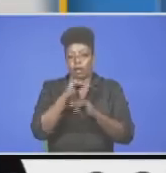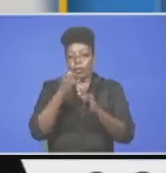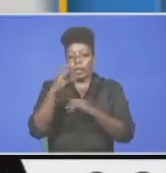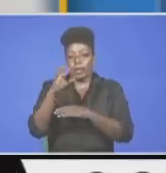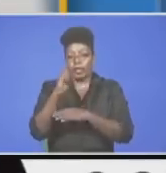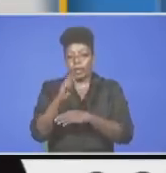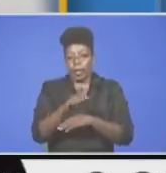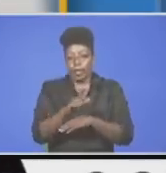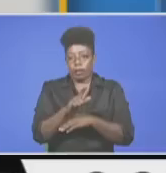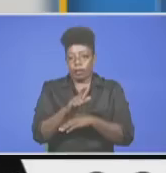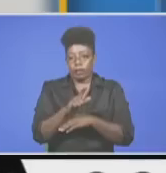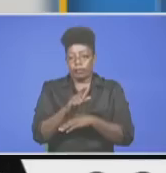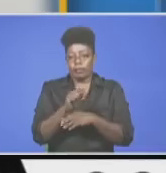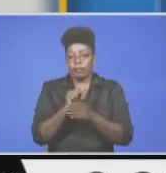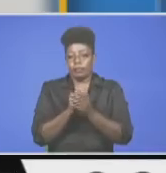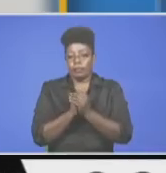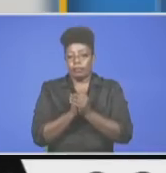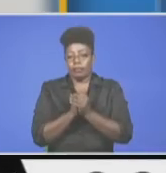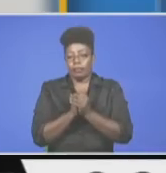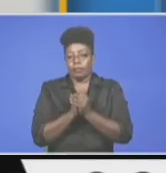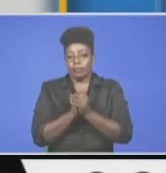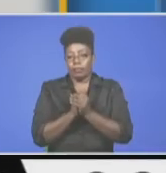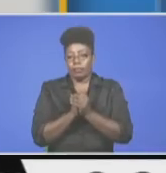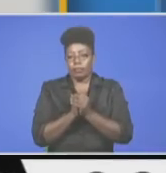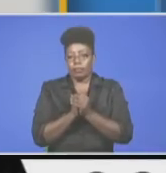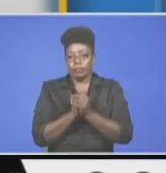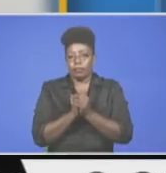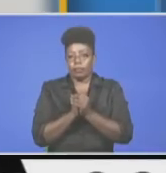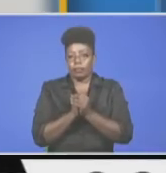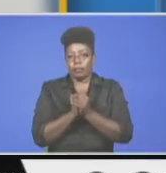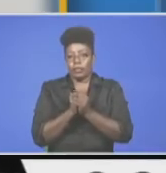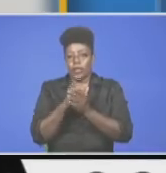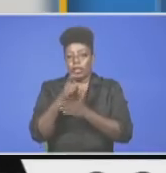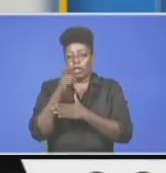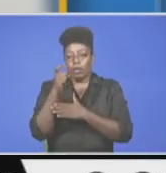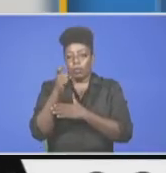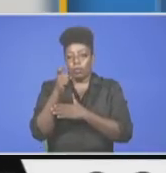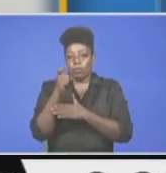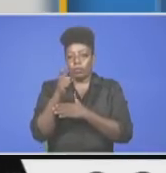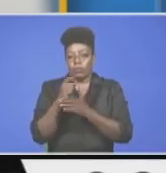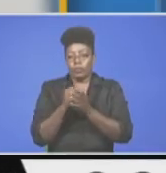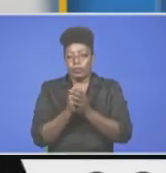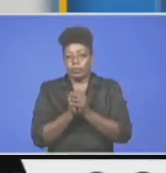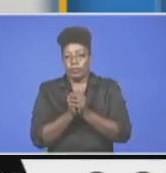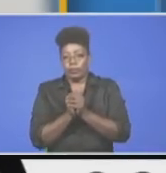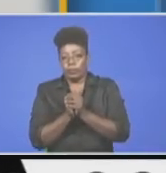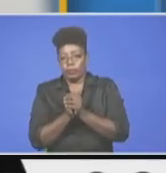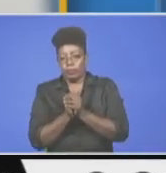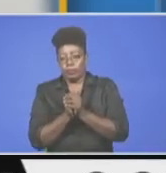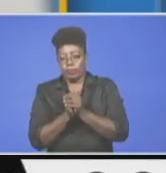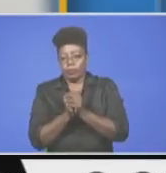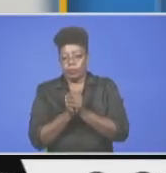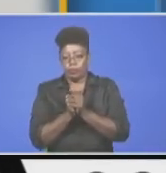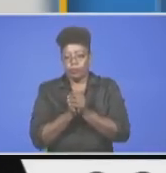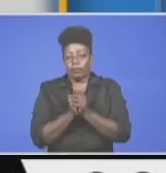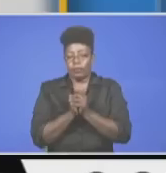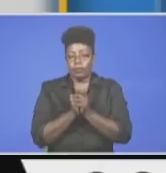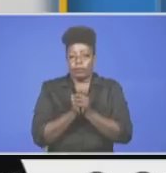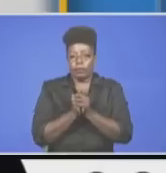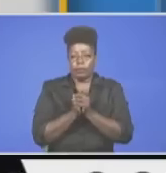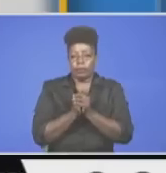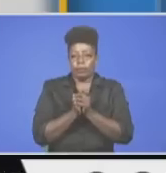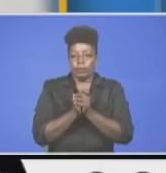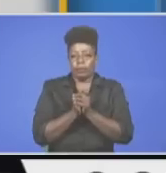Los Cabos Men's Futures Tournament. He won his first 2 qualifying matches, 6-1 and 2 over Skylar Bettis from Austria and